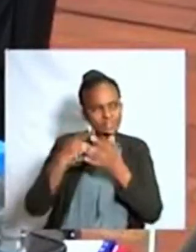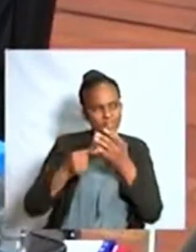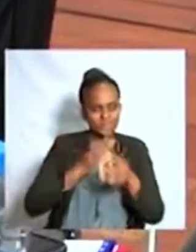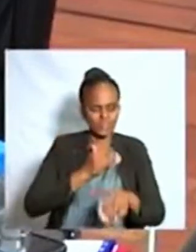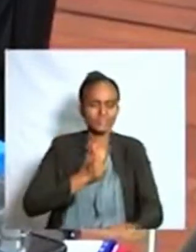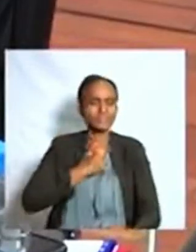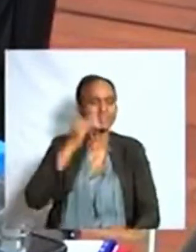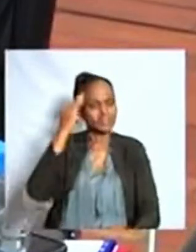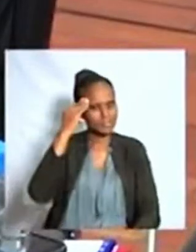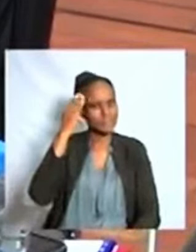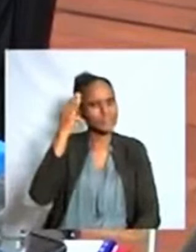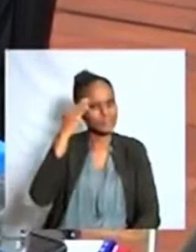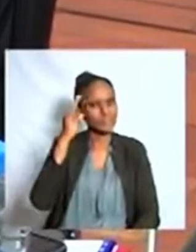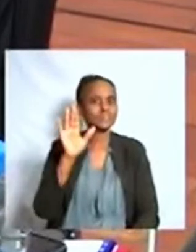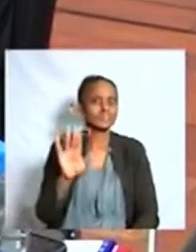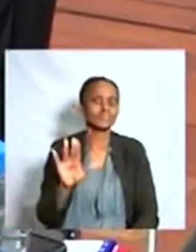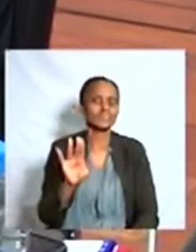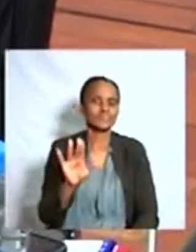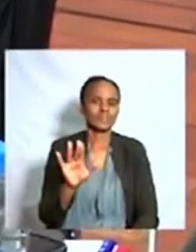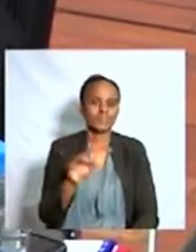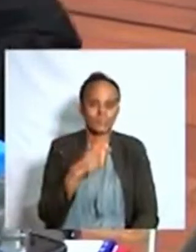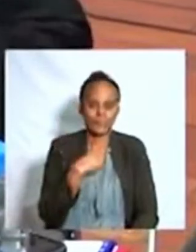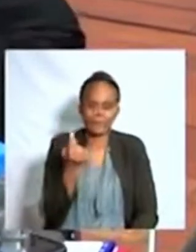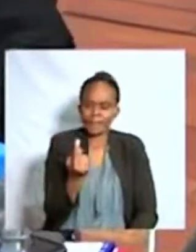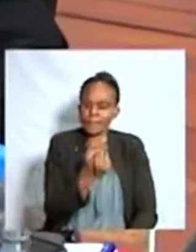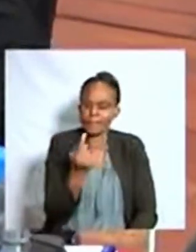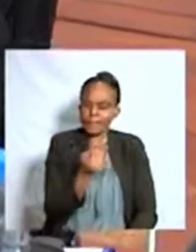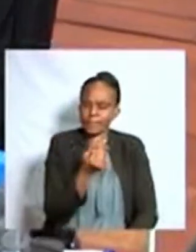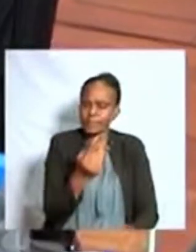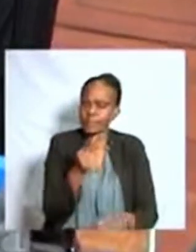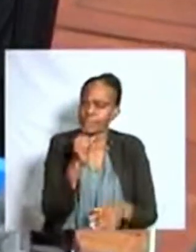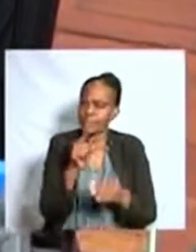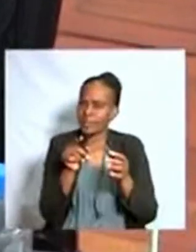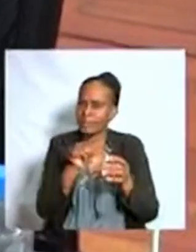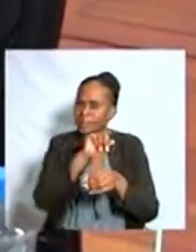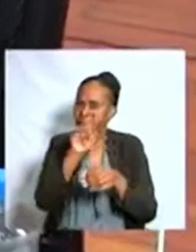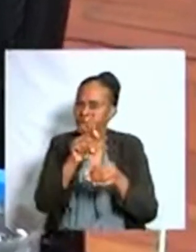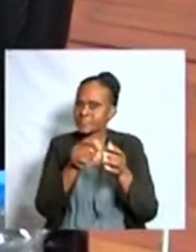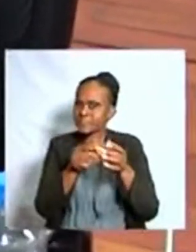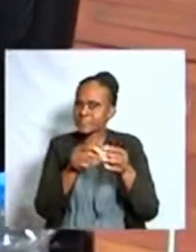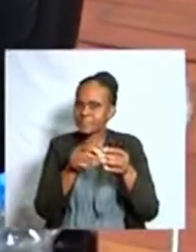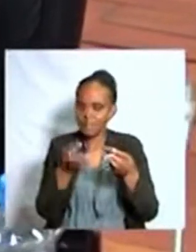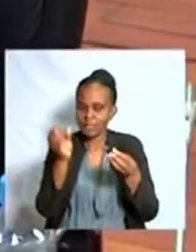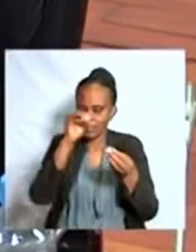know. I just want to ride on the question from Honorable Nyambose.